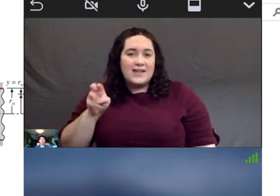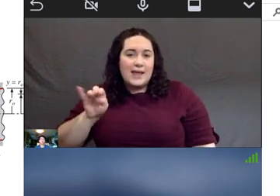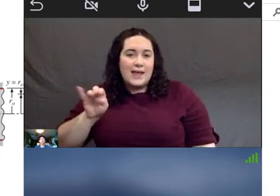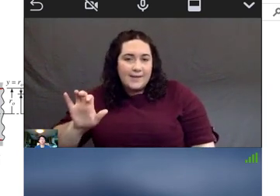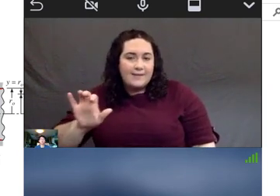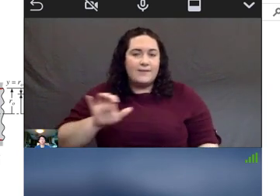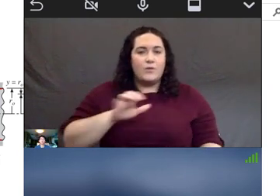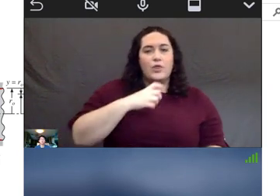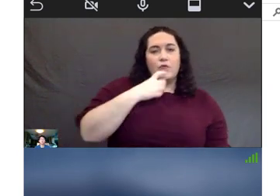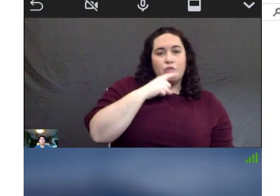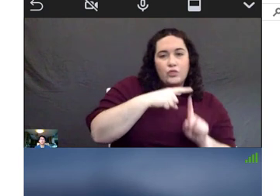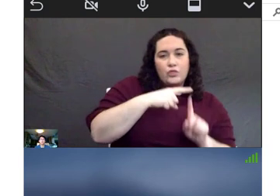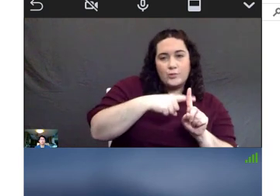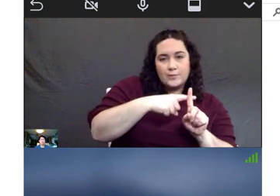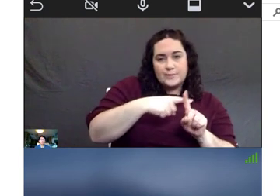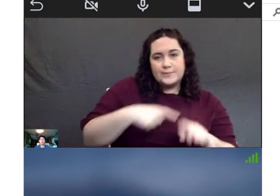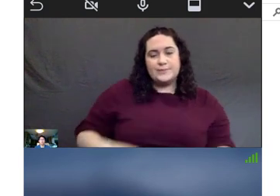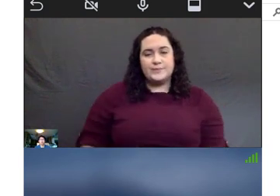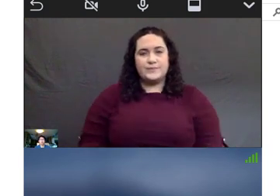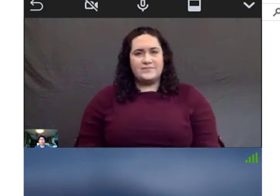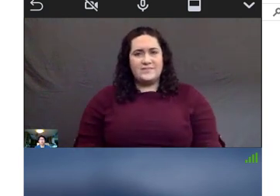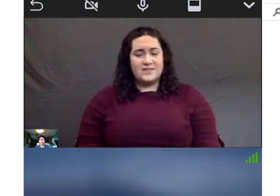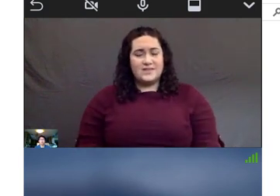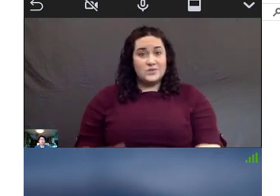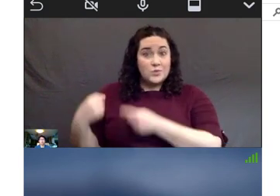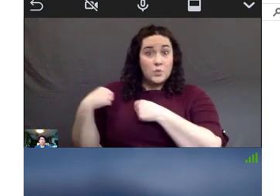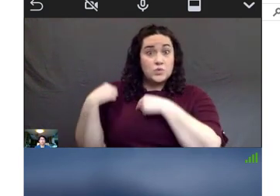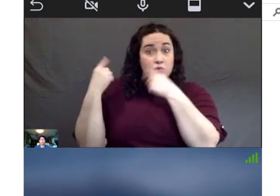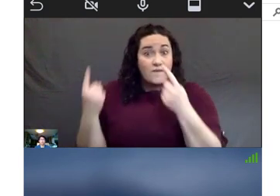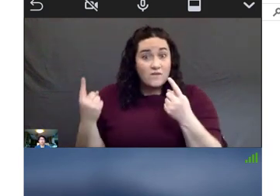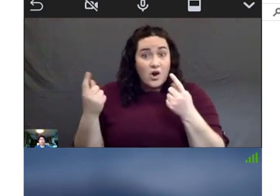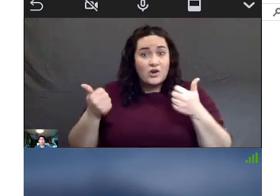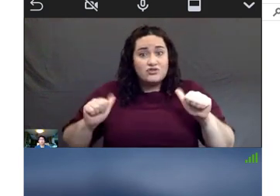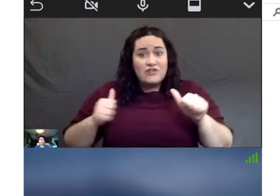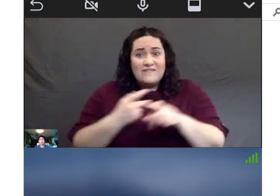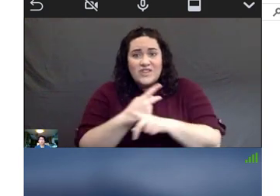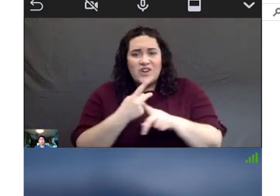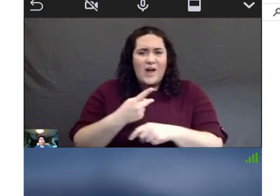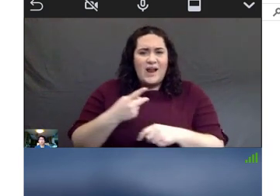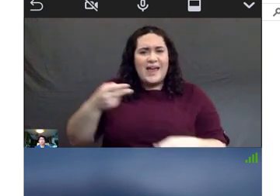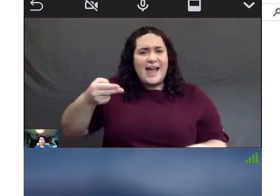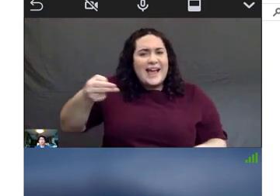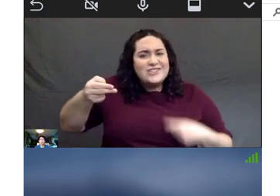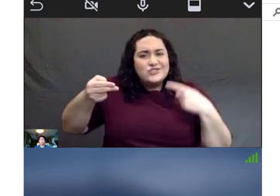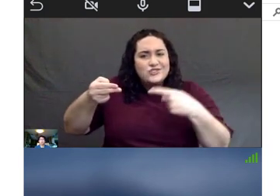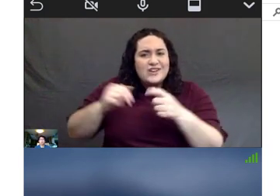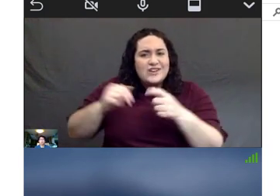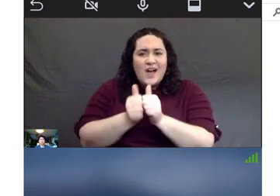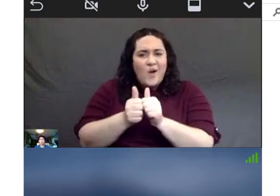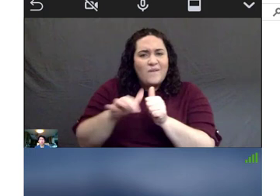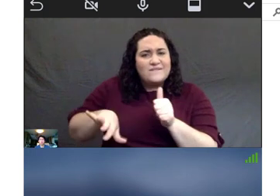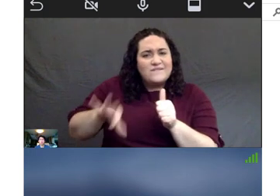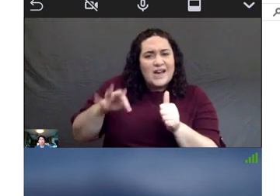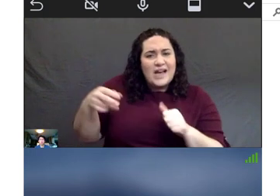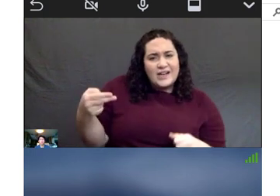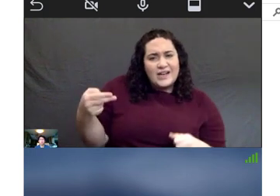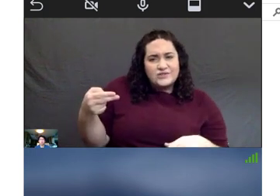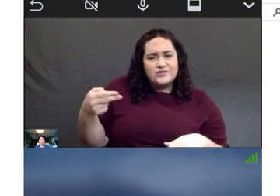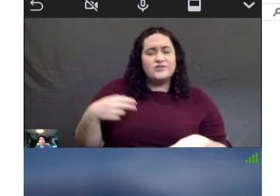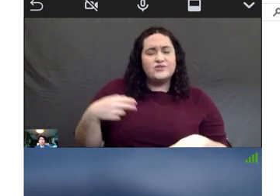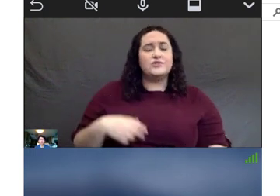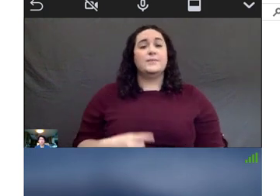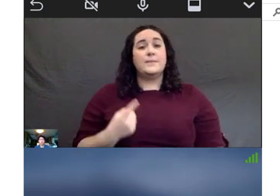our heat transfer coefficient. So the good news is that for internal flow, we're going to basically use